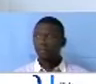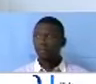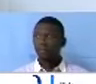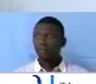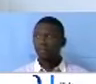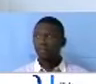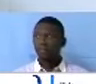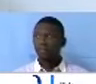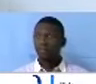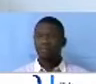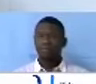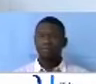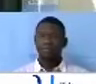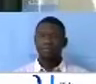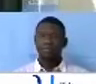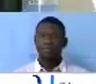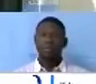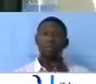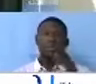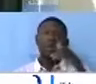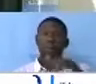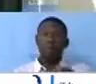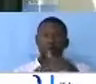No. It was part of the